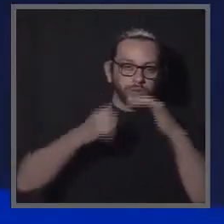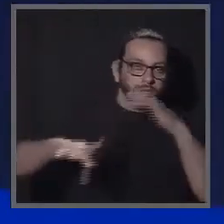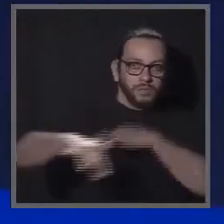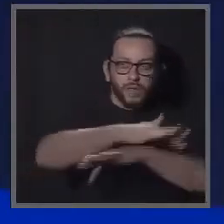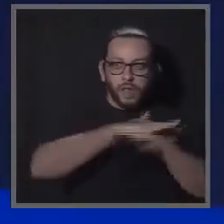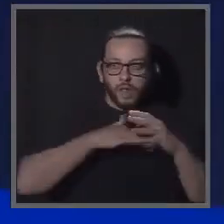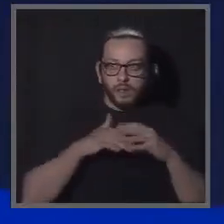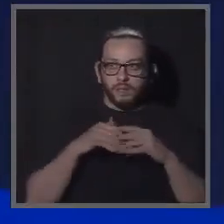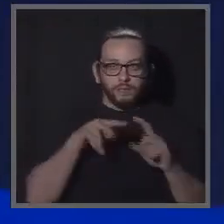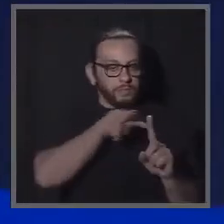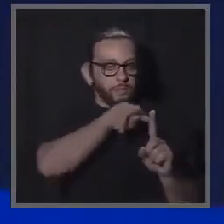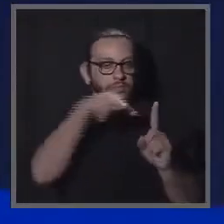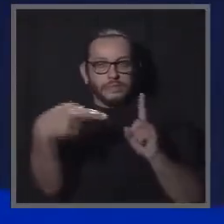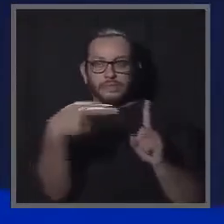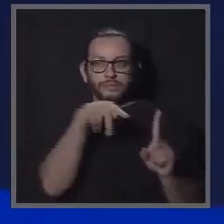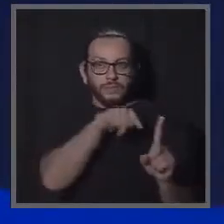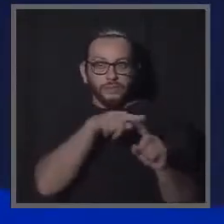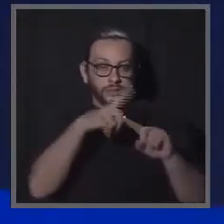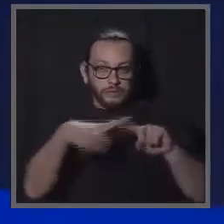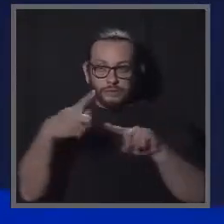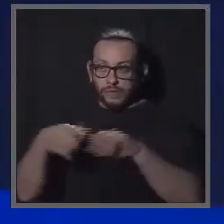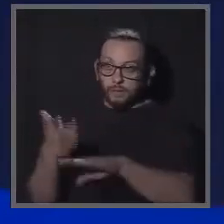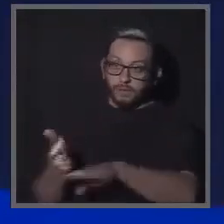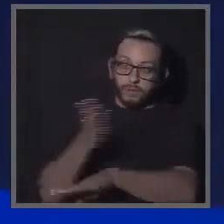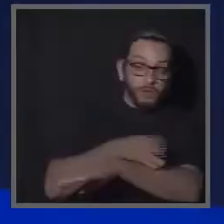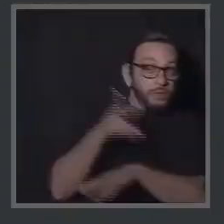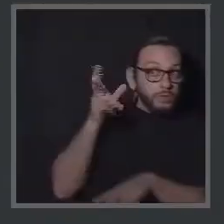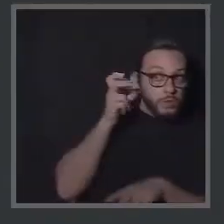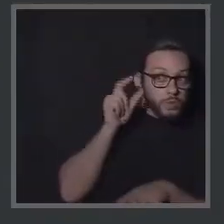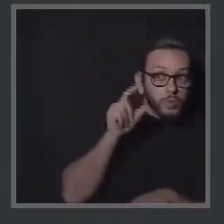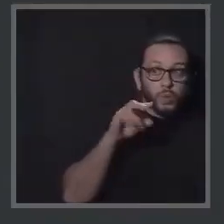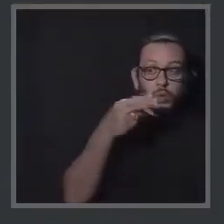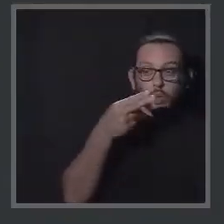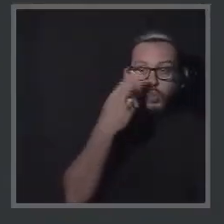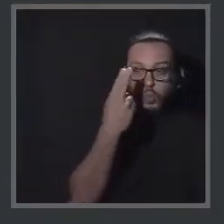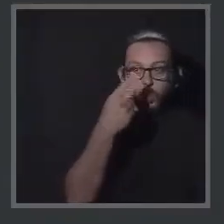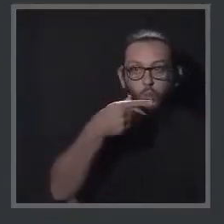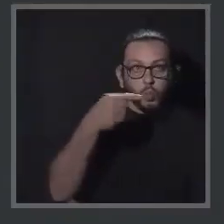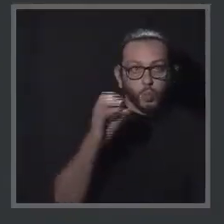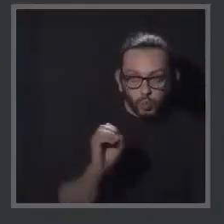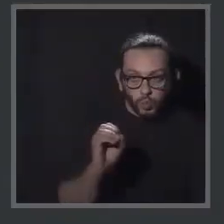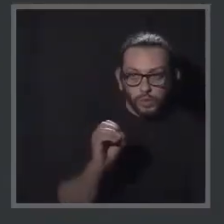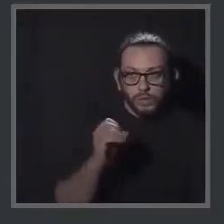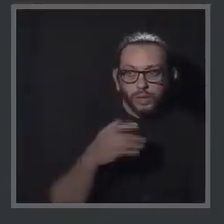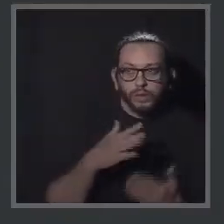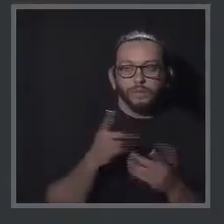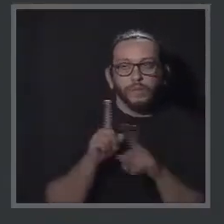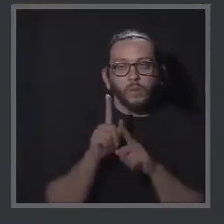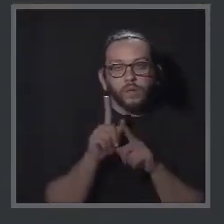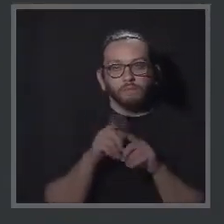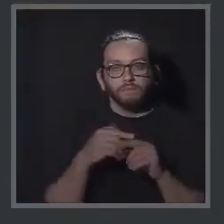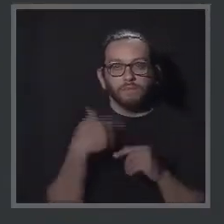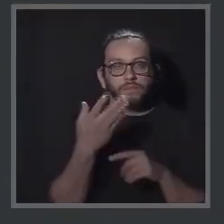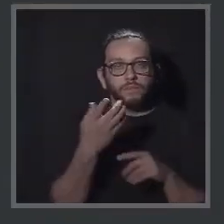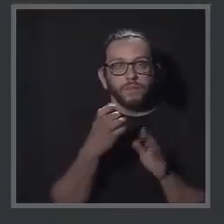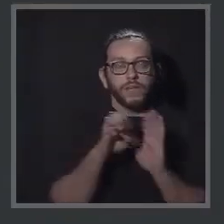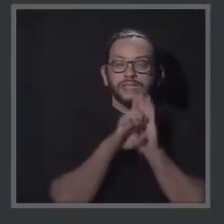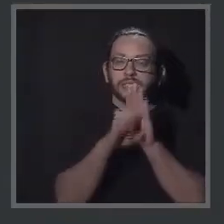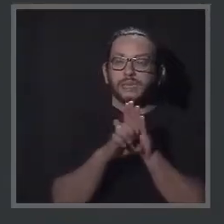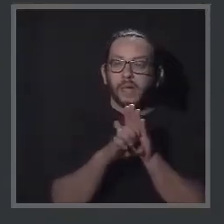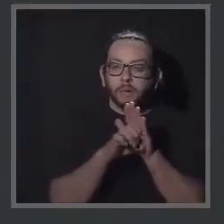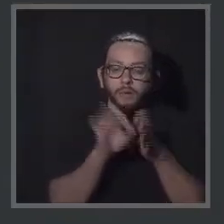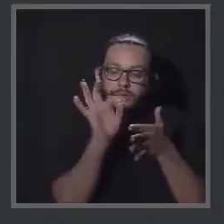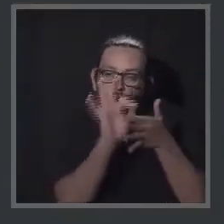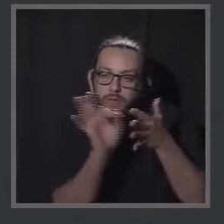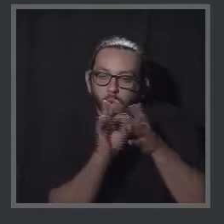Hugo, who will give us some more concrete examples of what it means in terms of